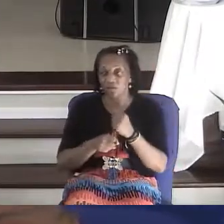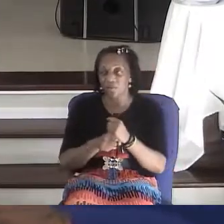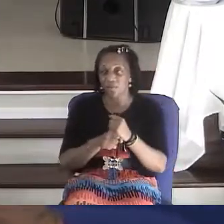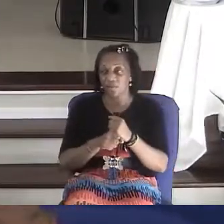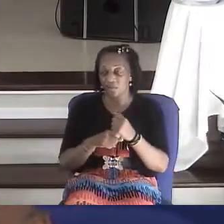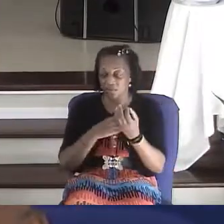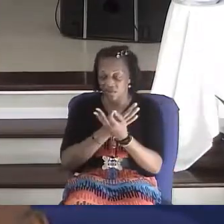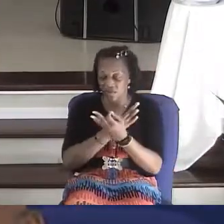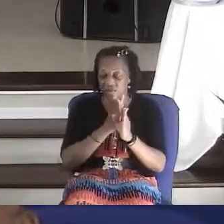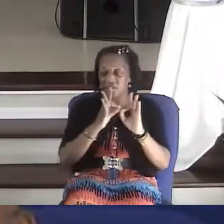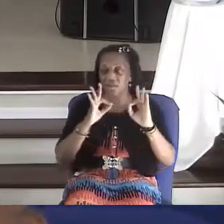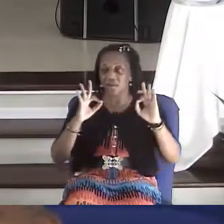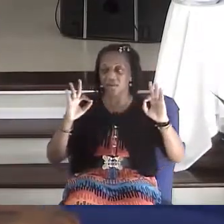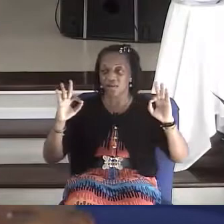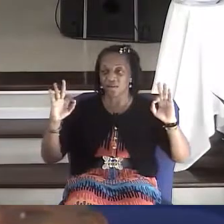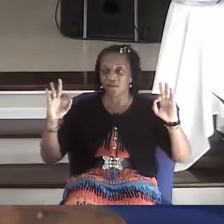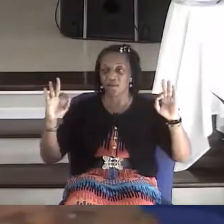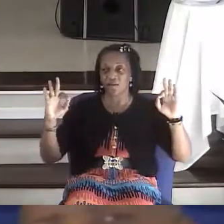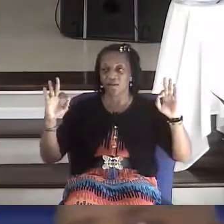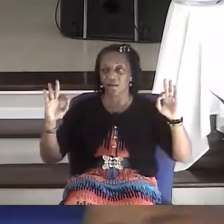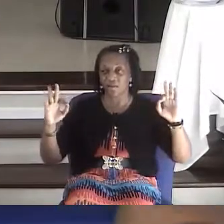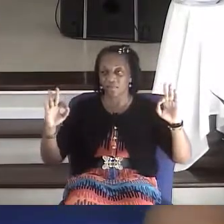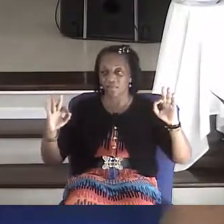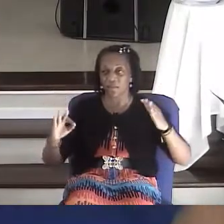you've set me free.